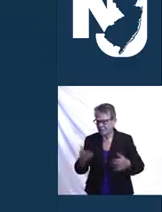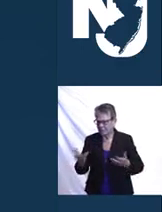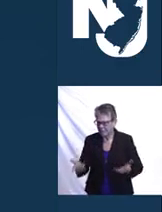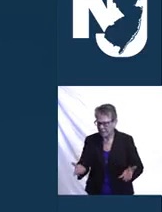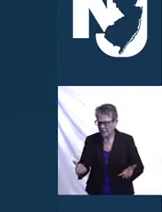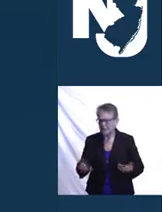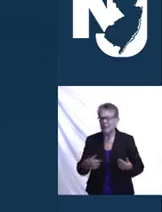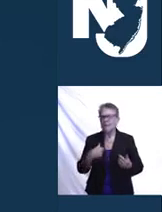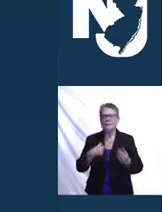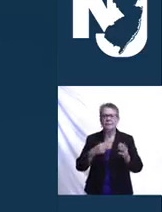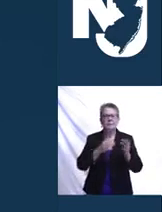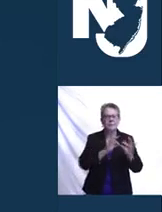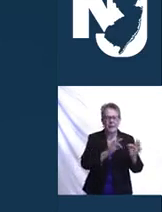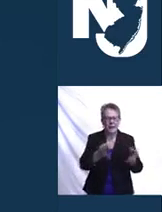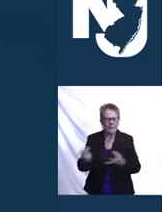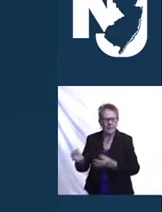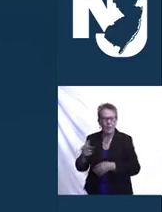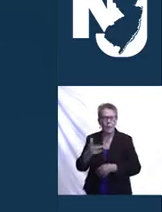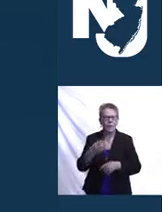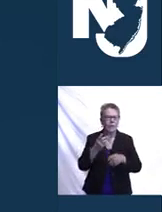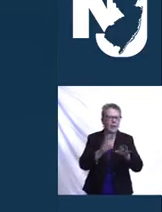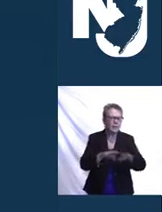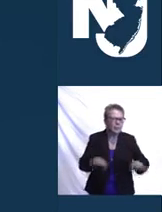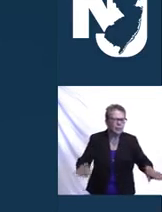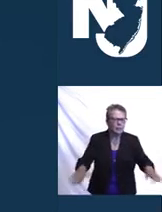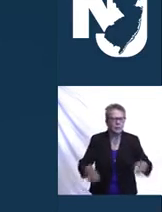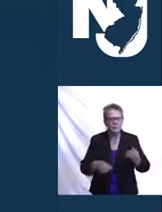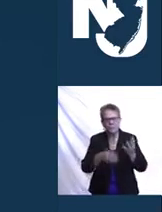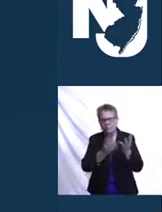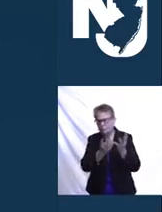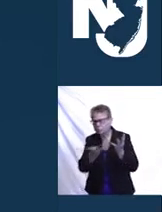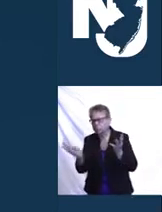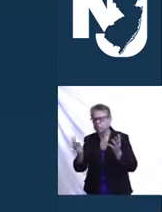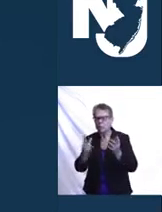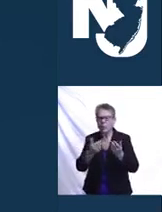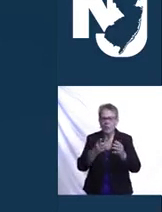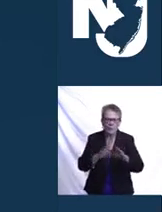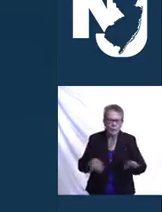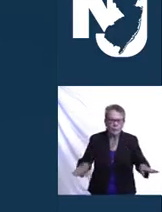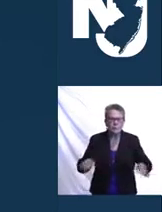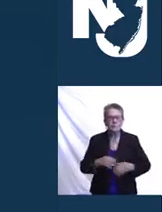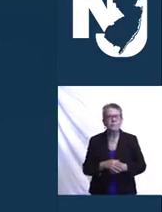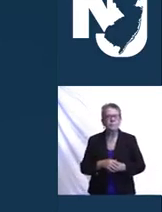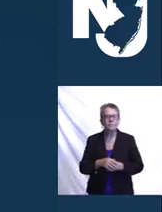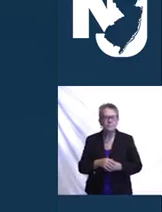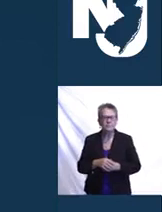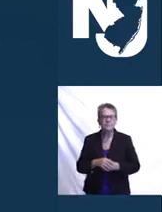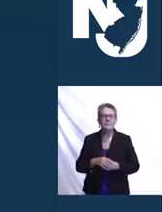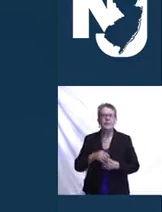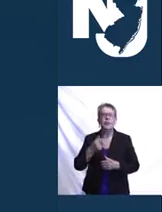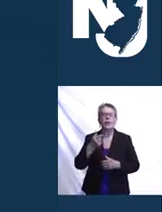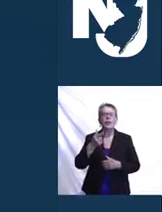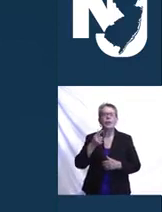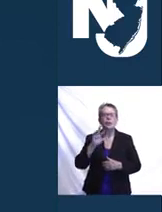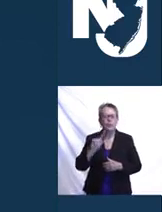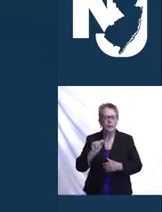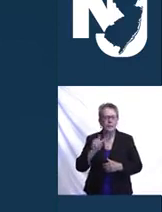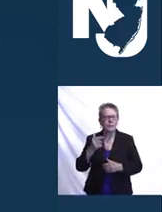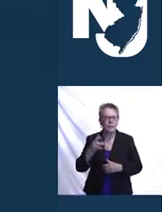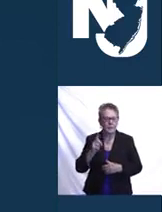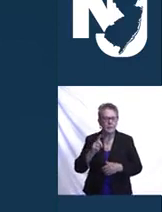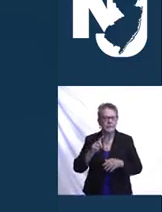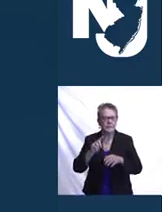includes her beloved grandchildren, Roni, Avital, Yishai, Sam, Jordana, and Ariana,